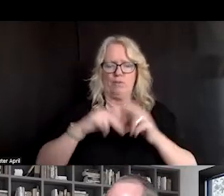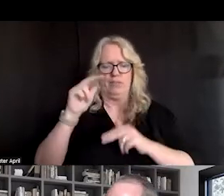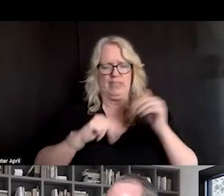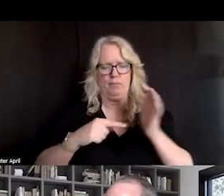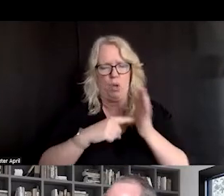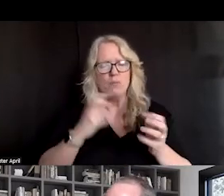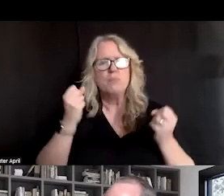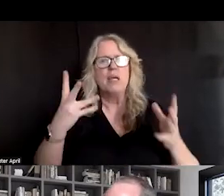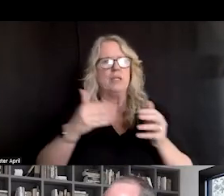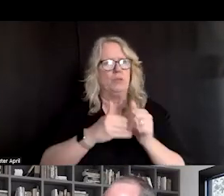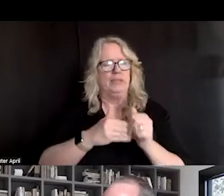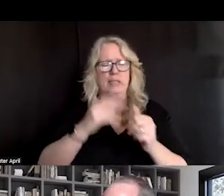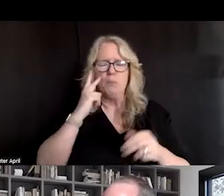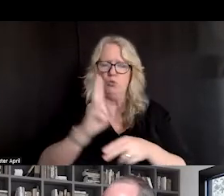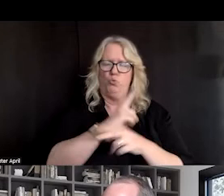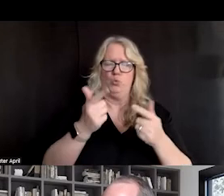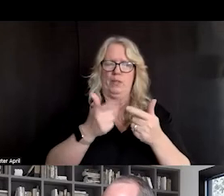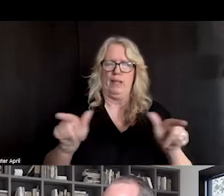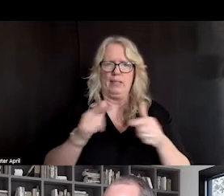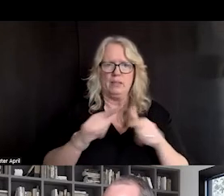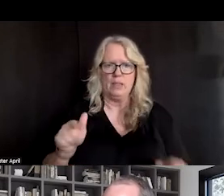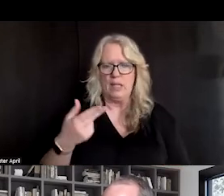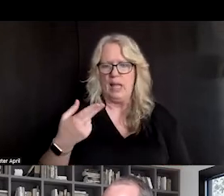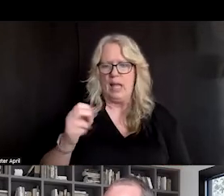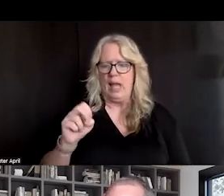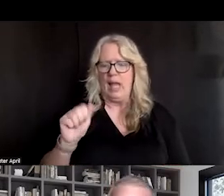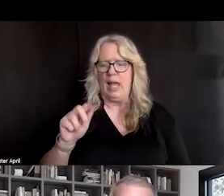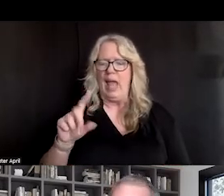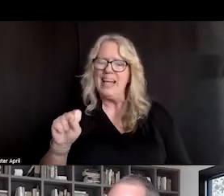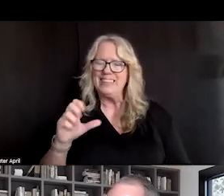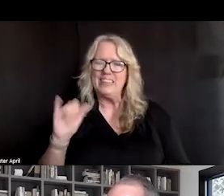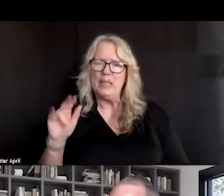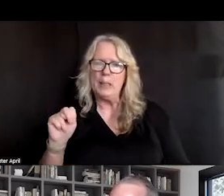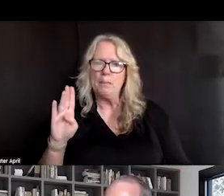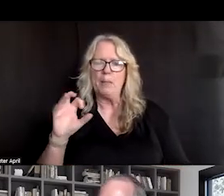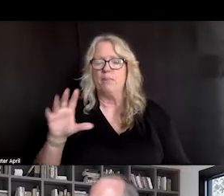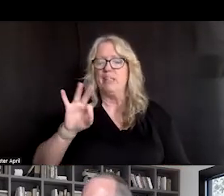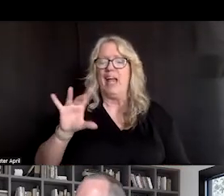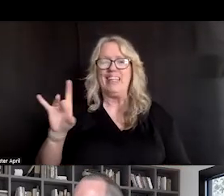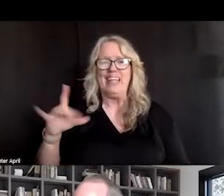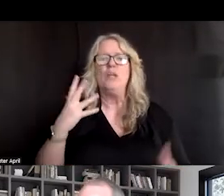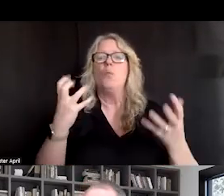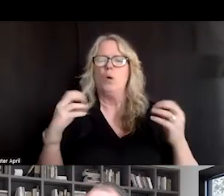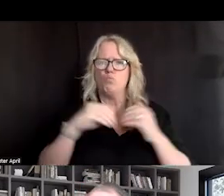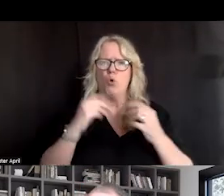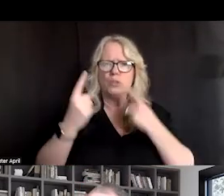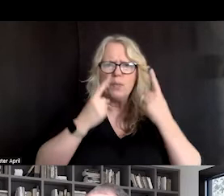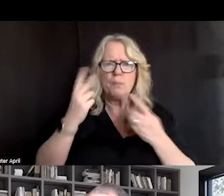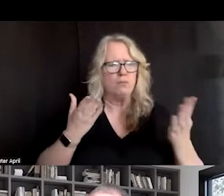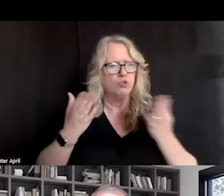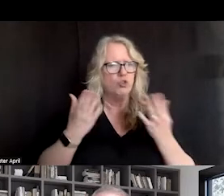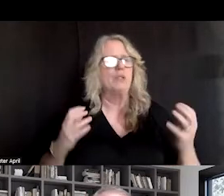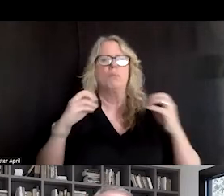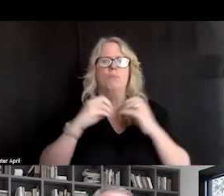leaders focus on, they'll use the language heads in beds. 988 prompts us to think more about serving more